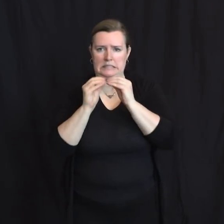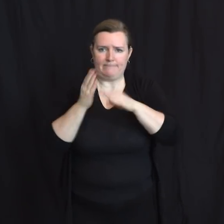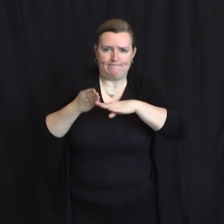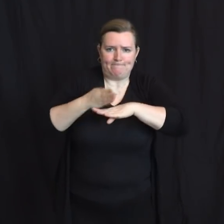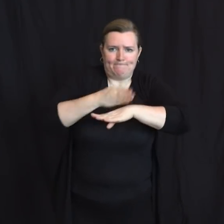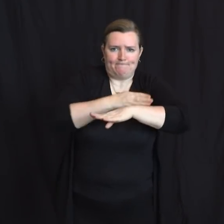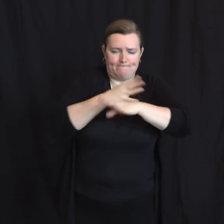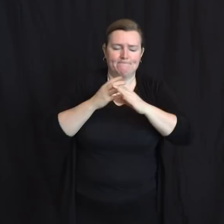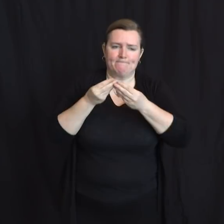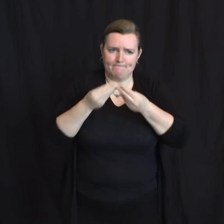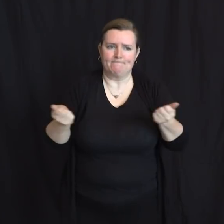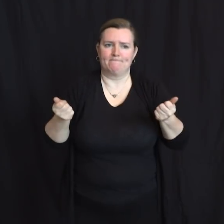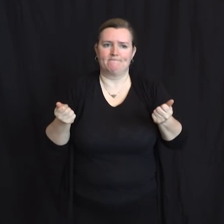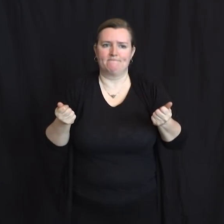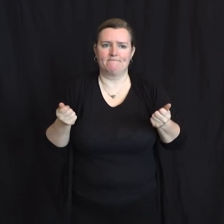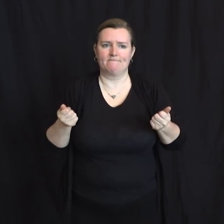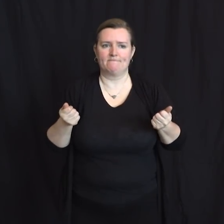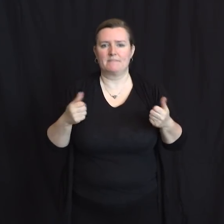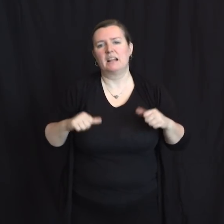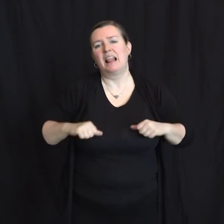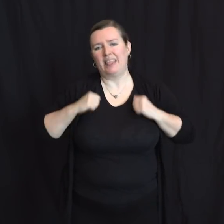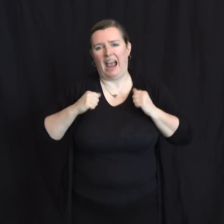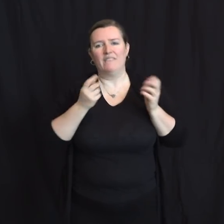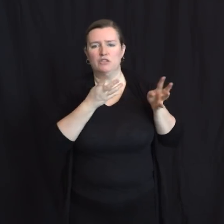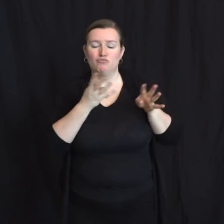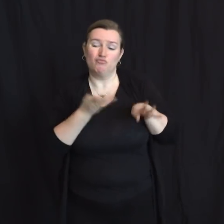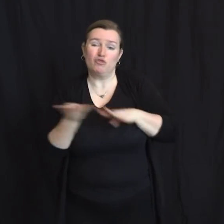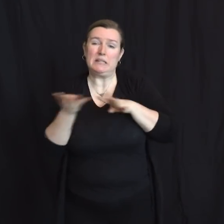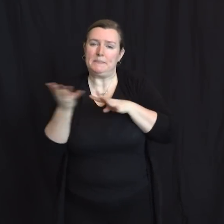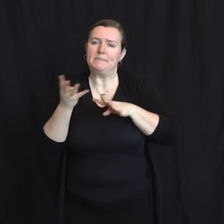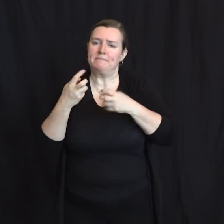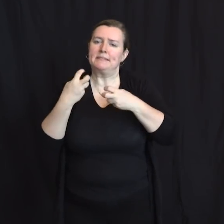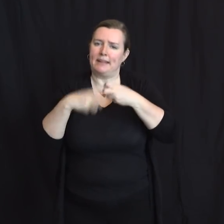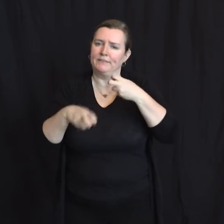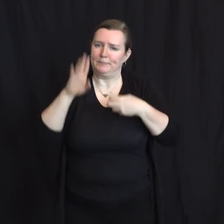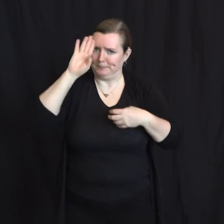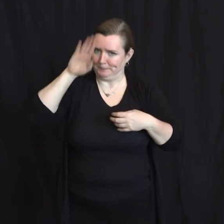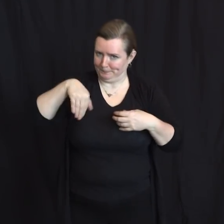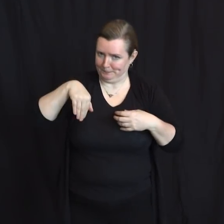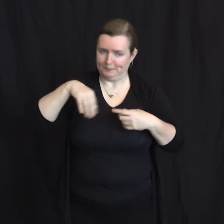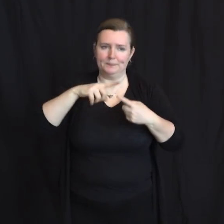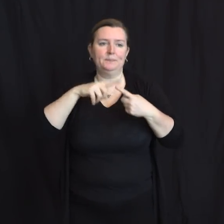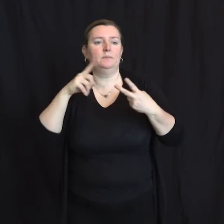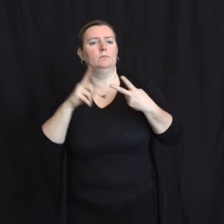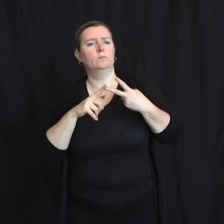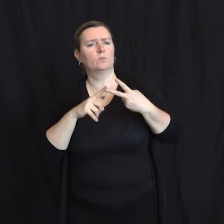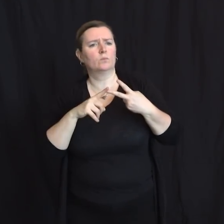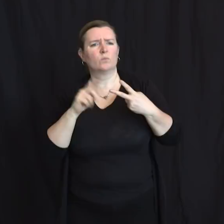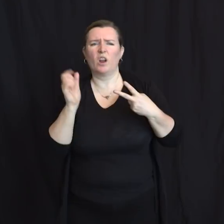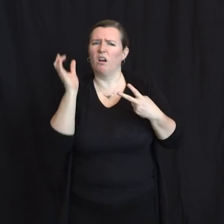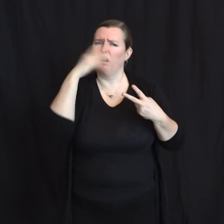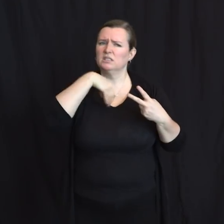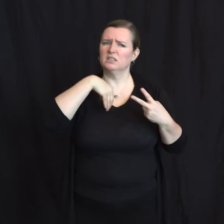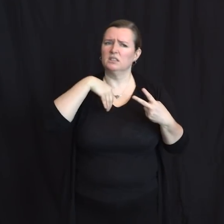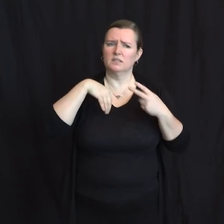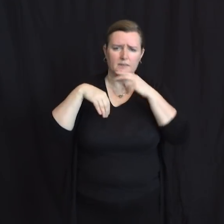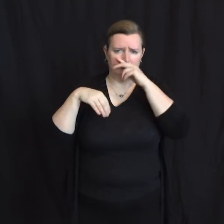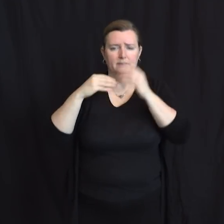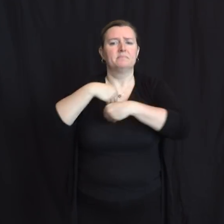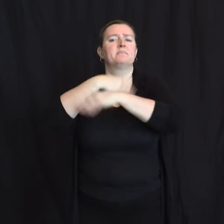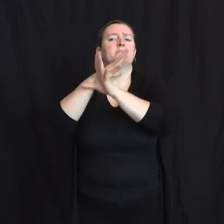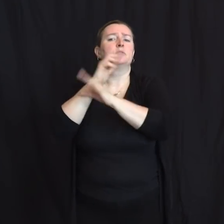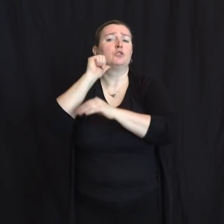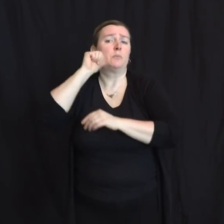stream. And secondly, we do have an unusual VTC with the White House tomorrow.